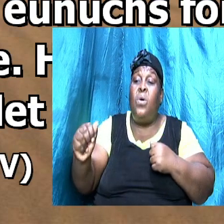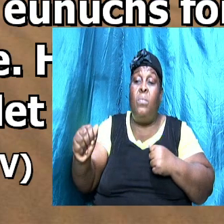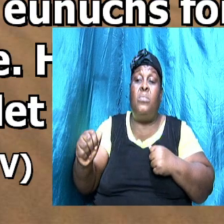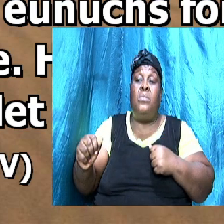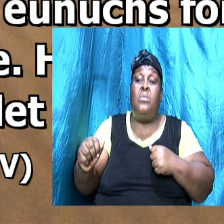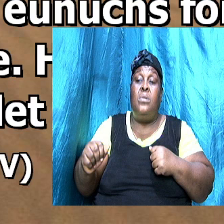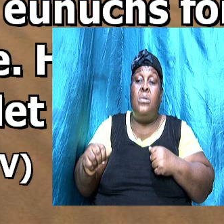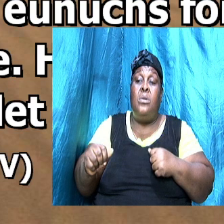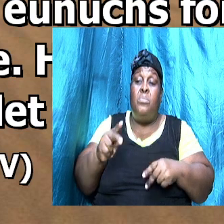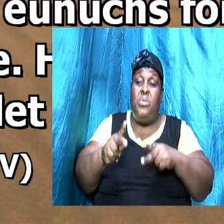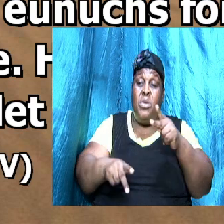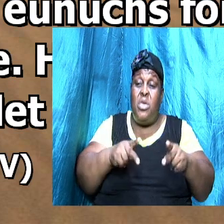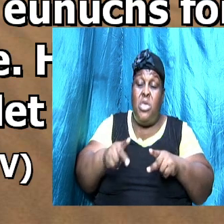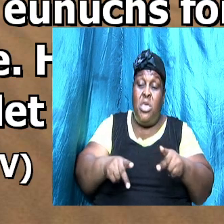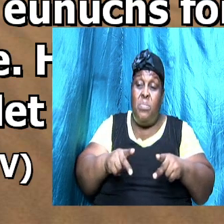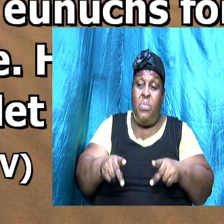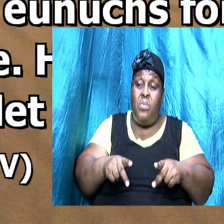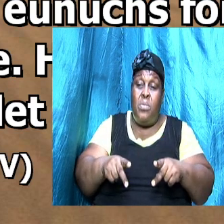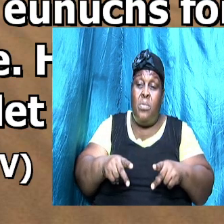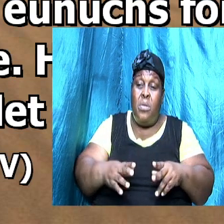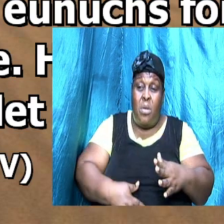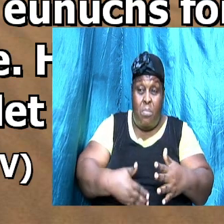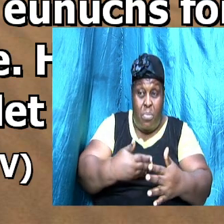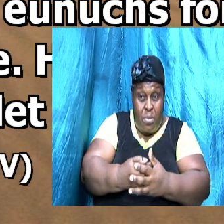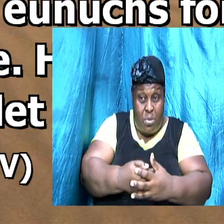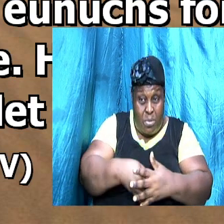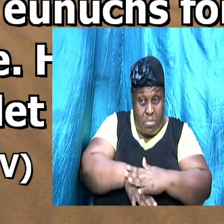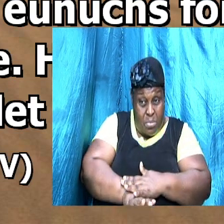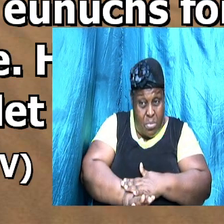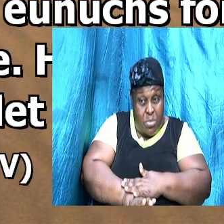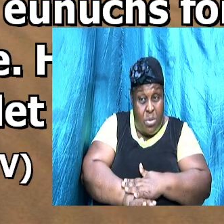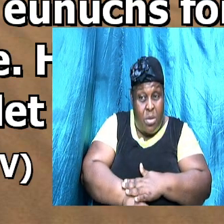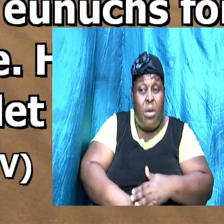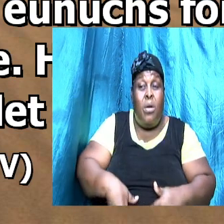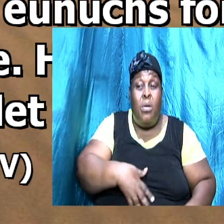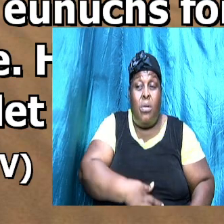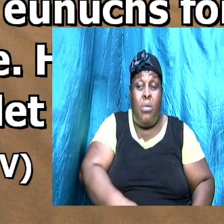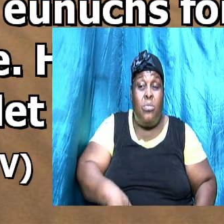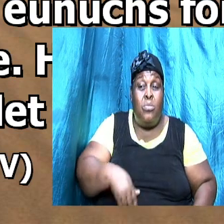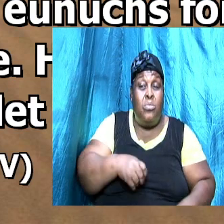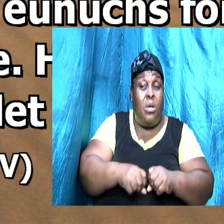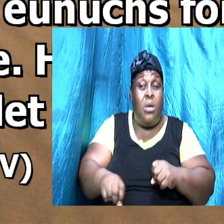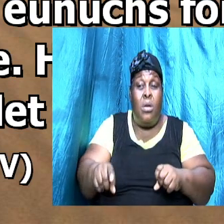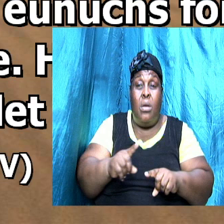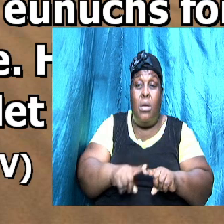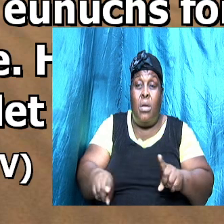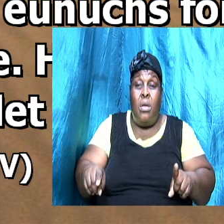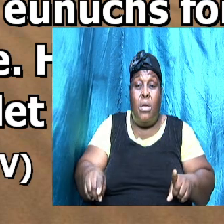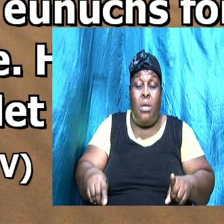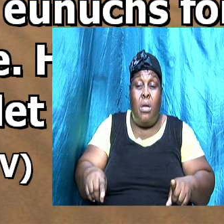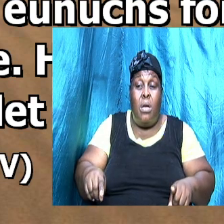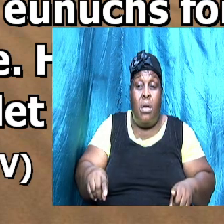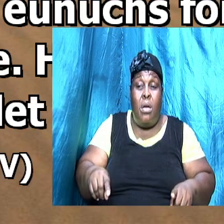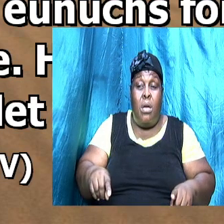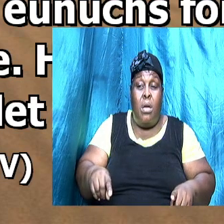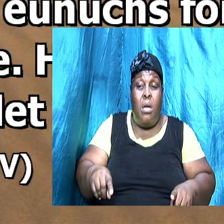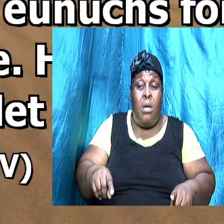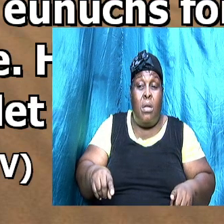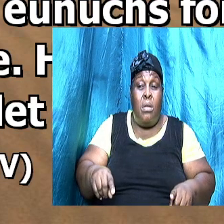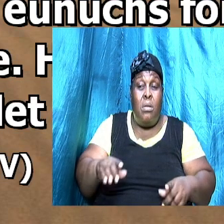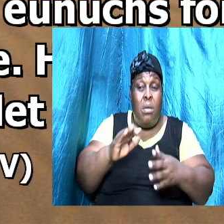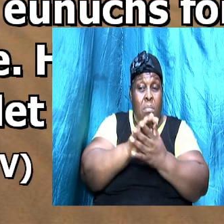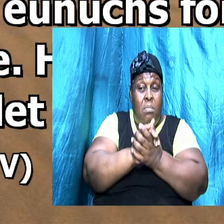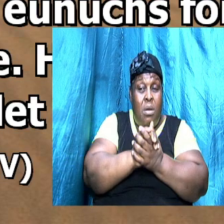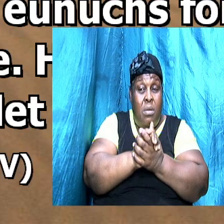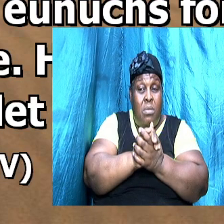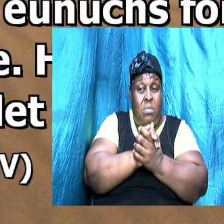eunuchs which was so born from their mother's womb, so them can't marry, because them born, some men just